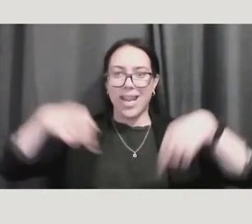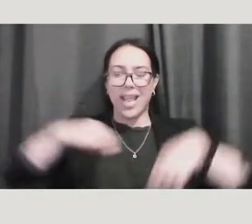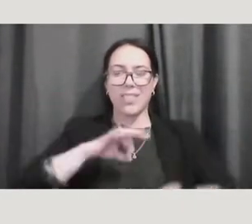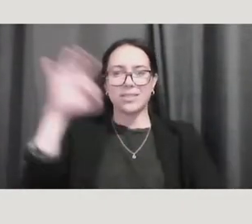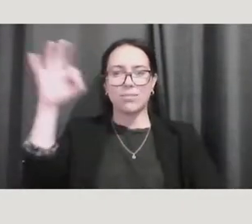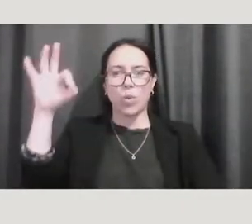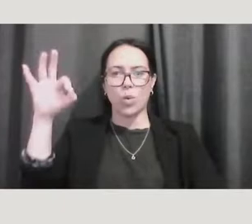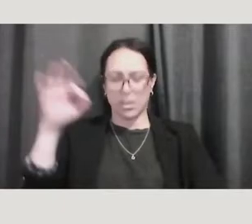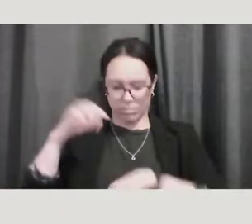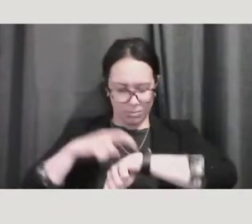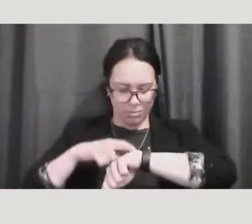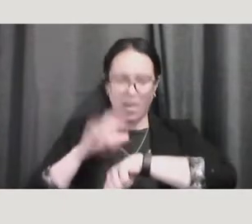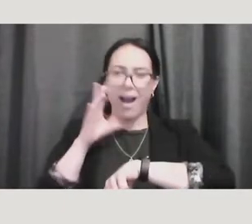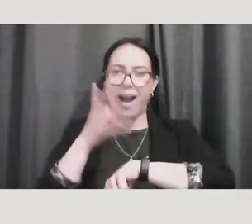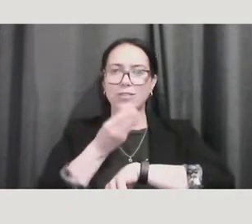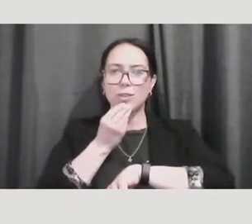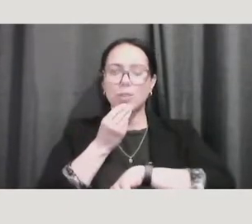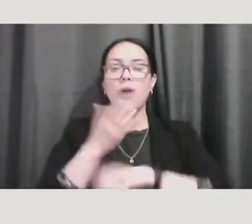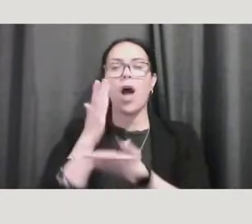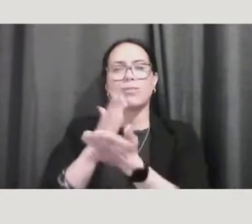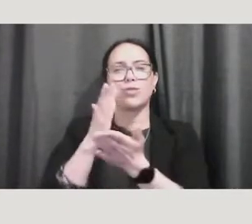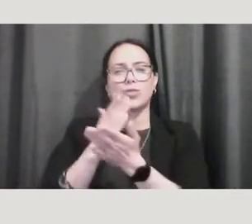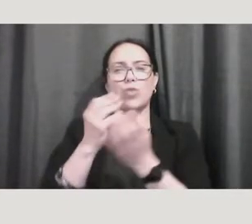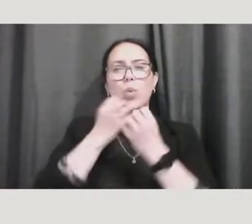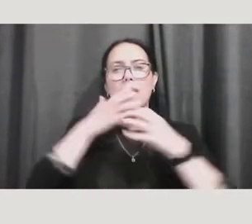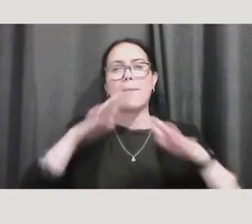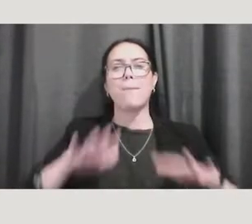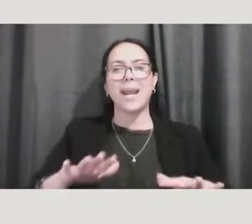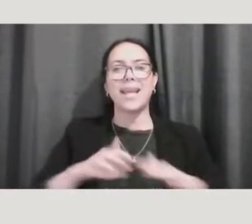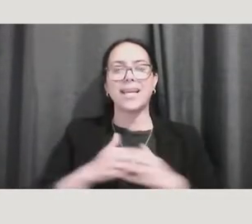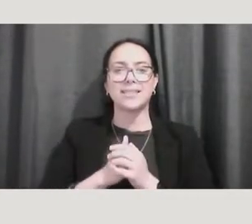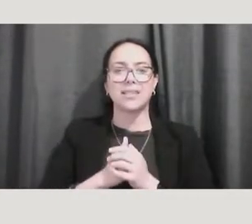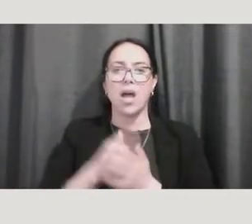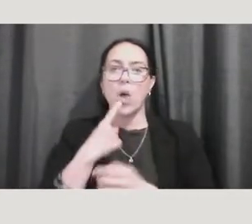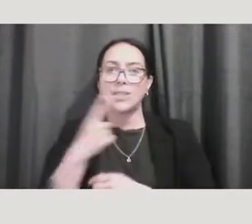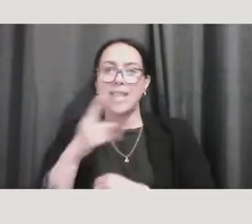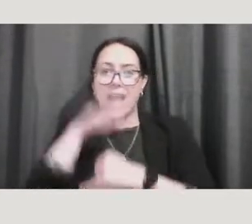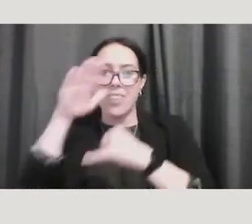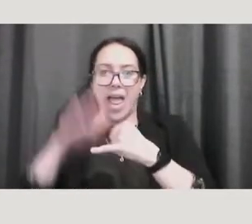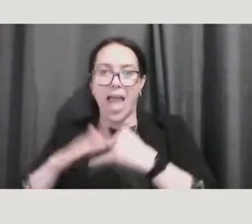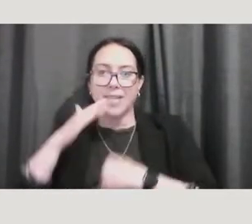I am truly blessed and I'll just say this foreign